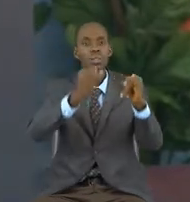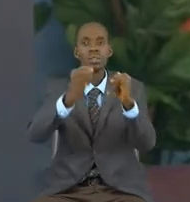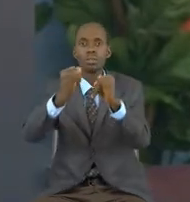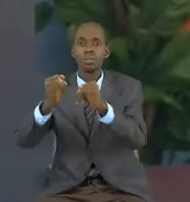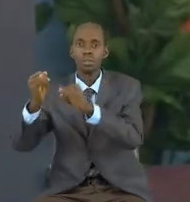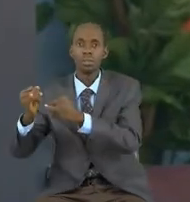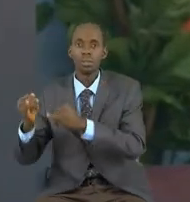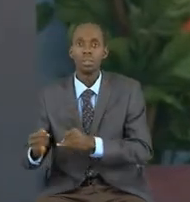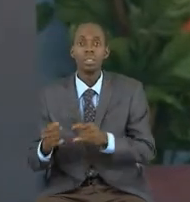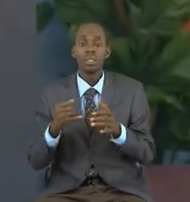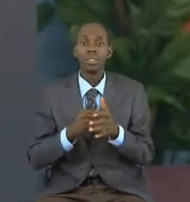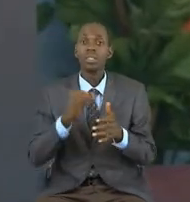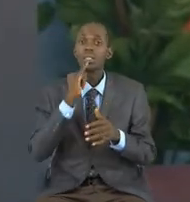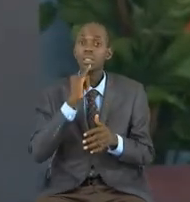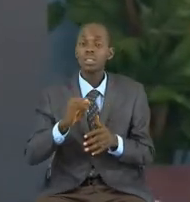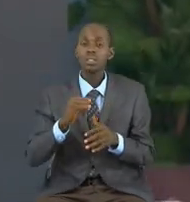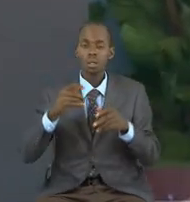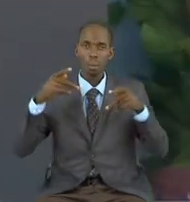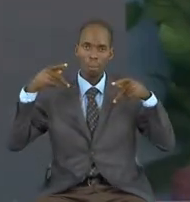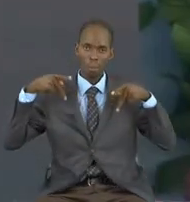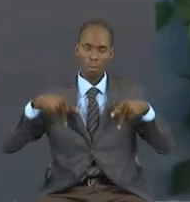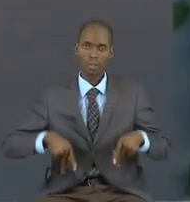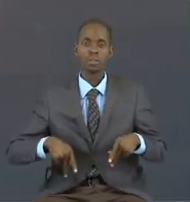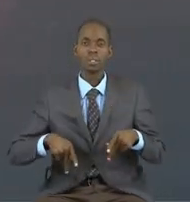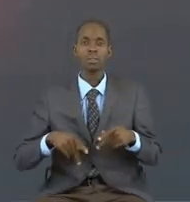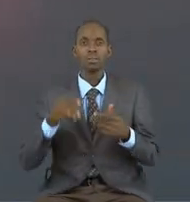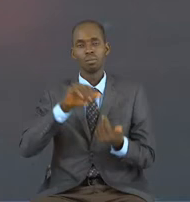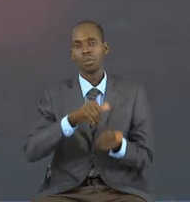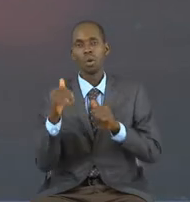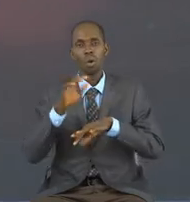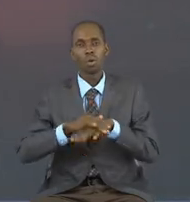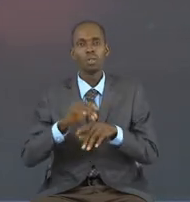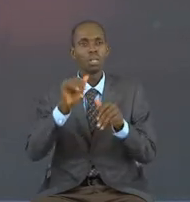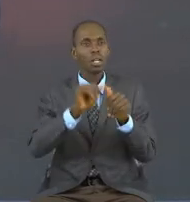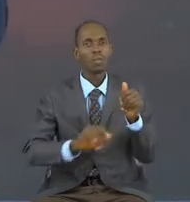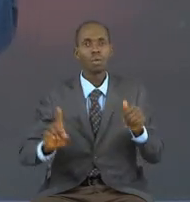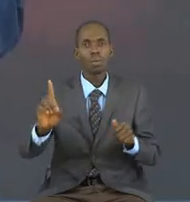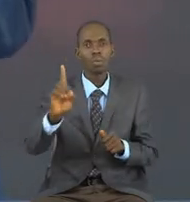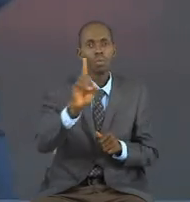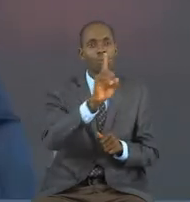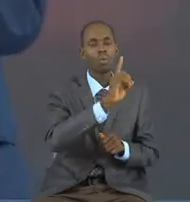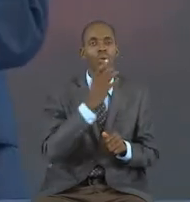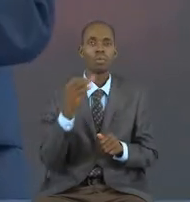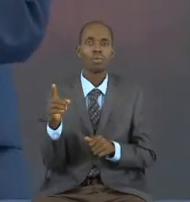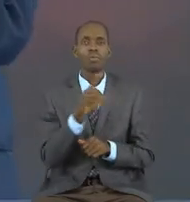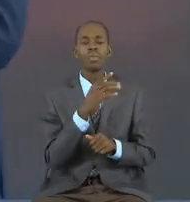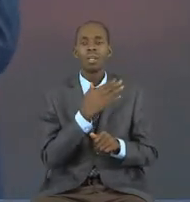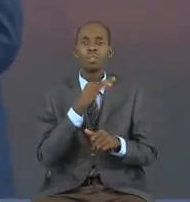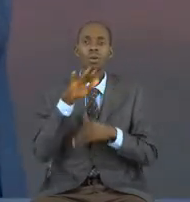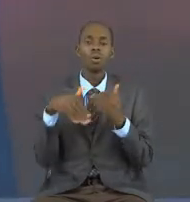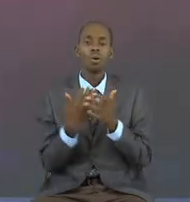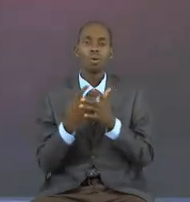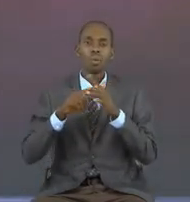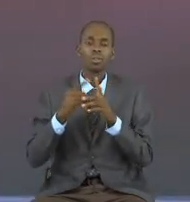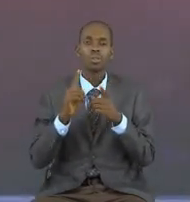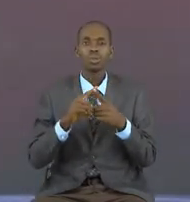it's personal baptism on each of them. And they began to speak in other tongues